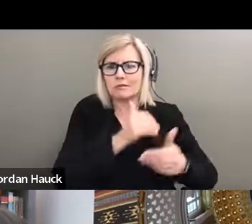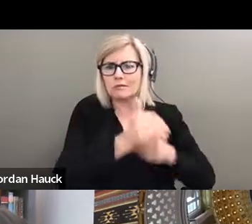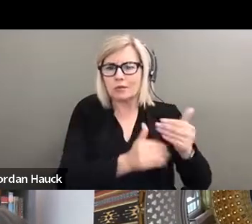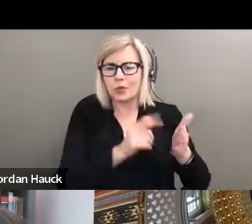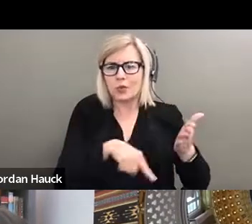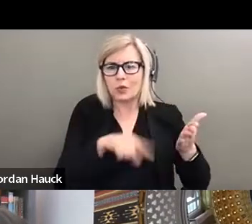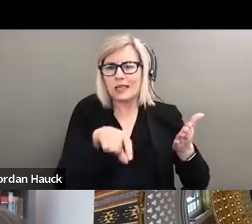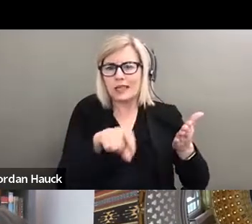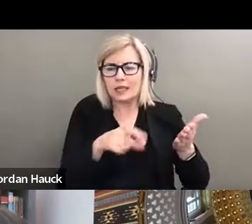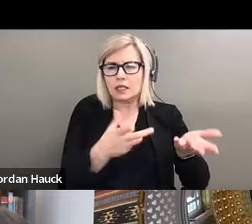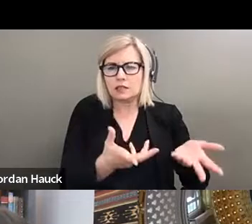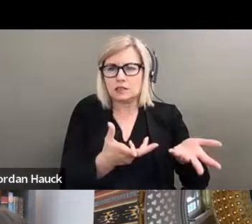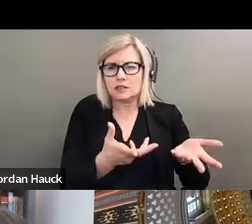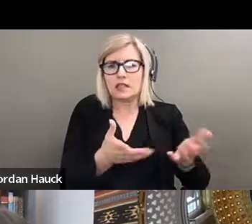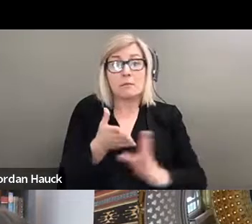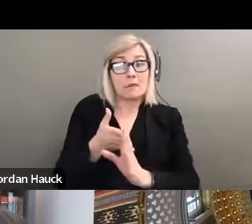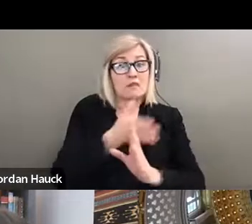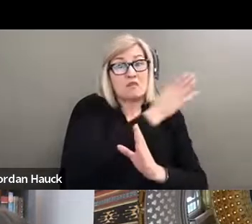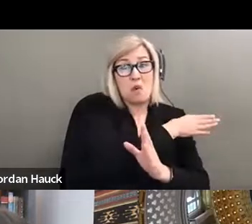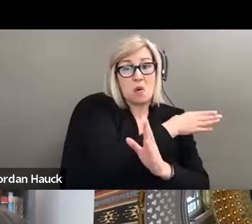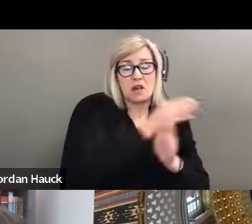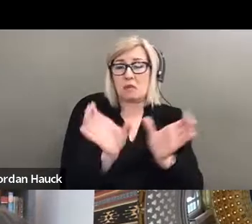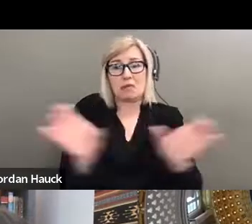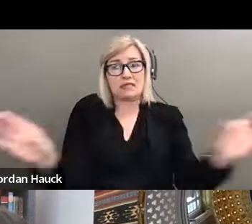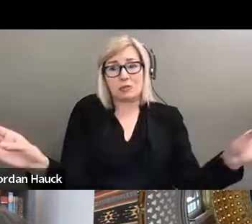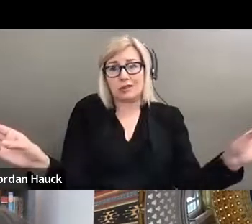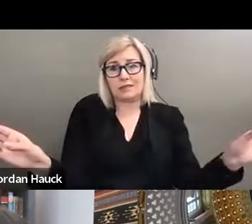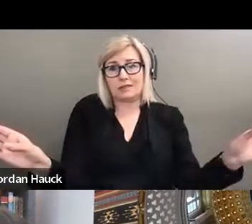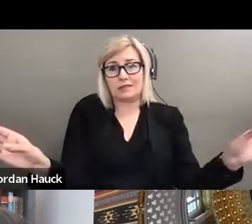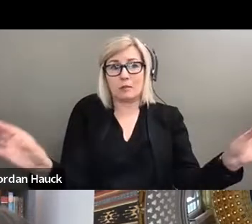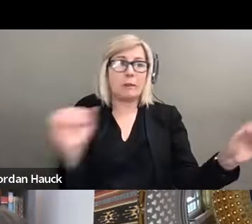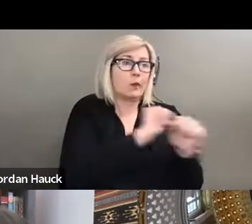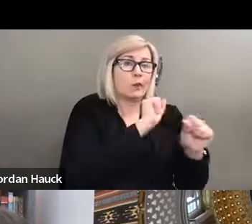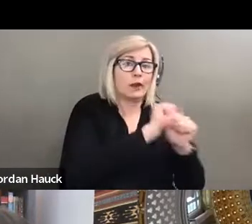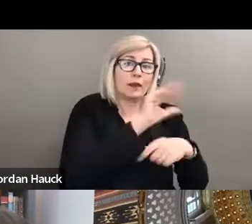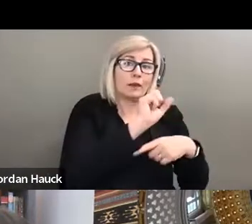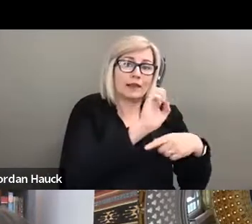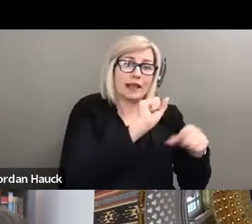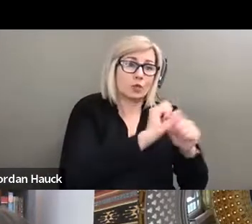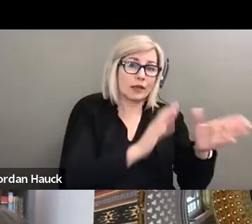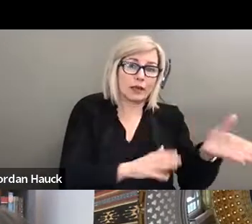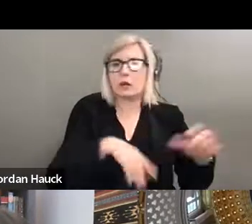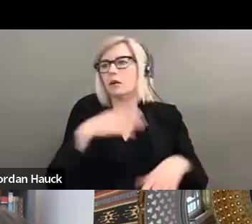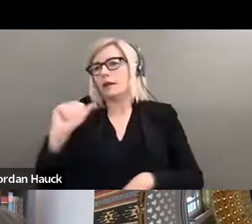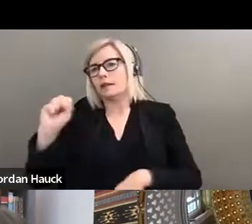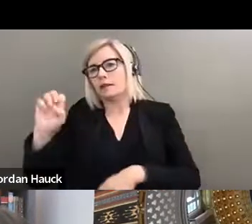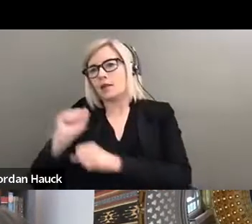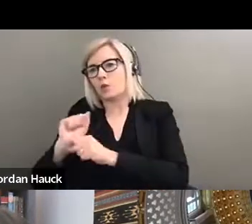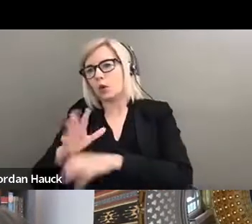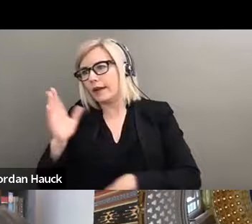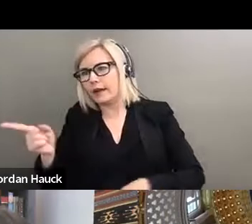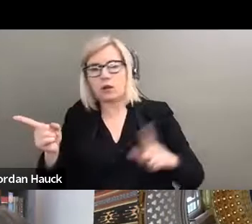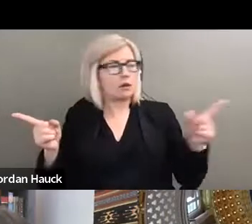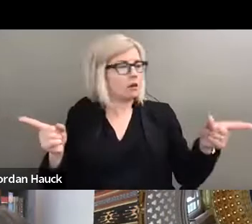need. And prior to this, they would be separate, and you might be working with a caseworker over here, and you might be working with a caseworker over here,